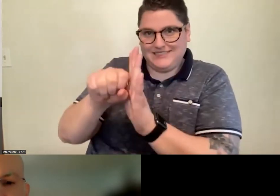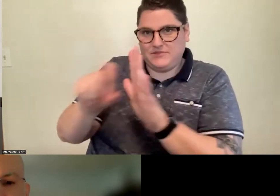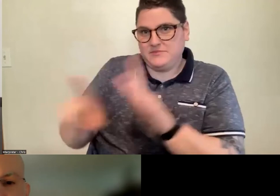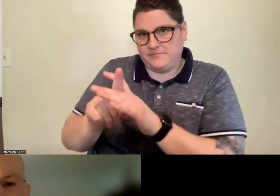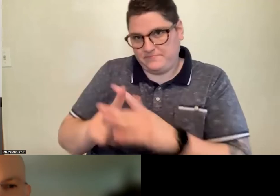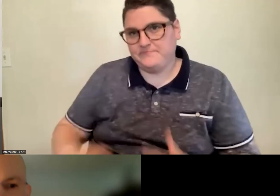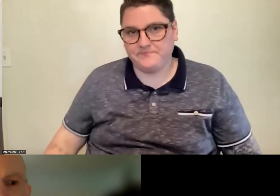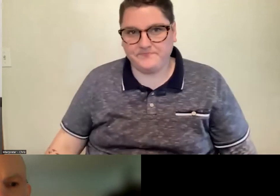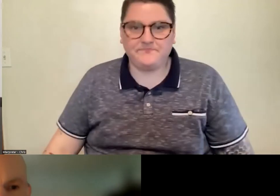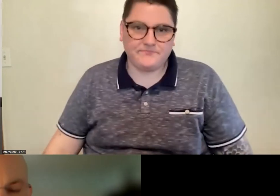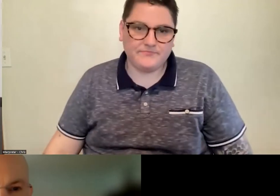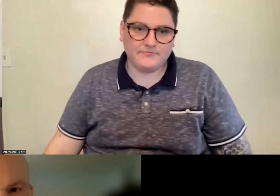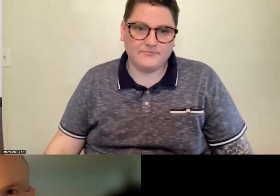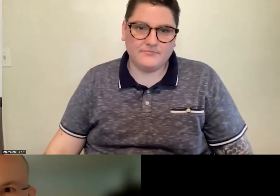experience.